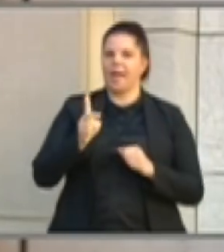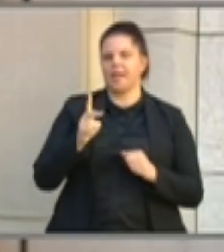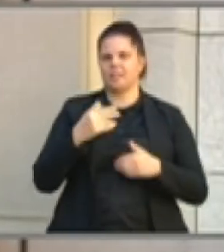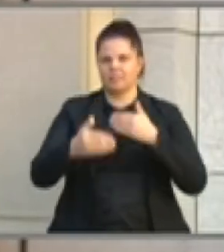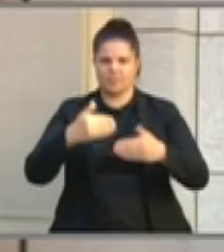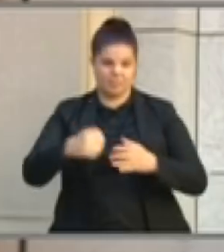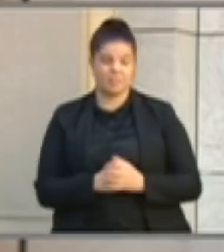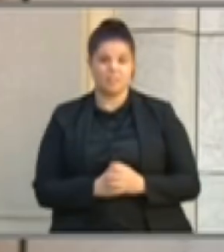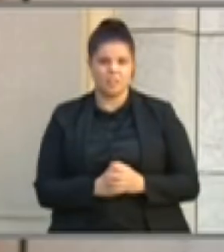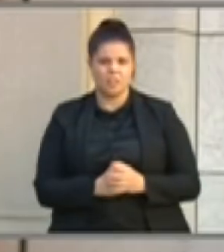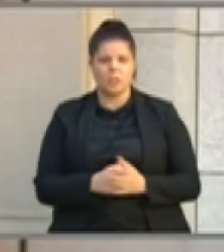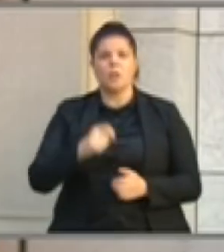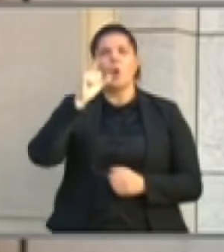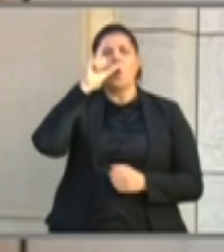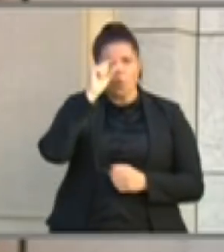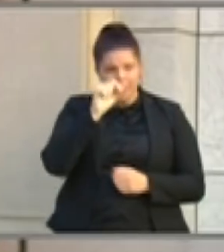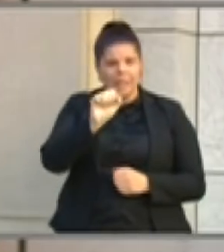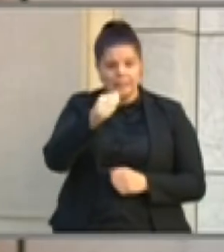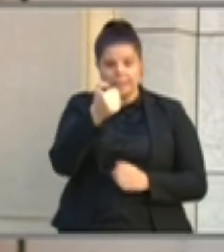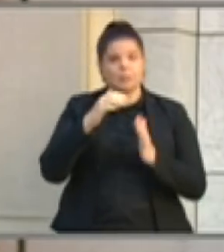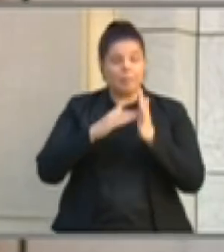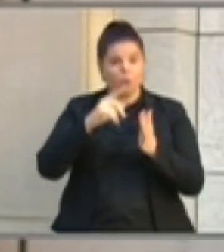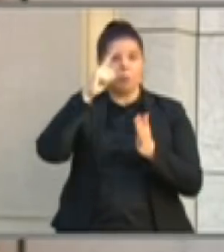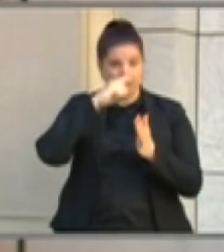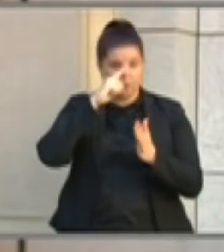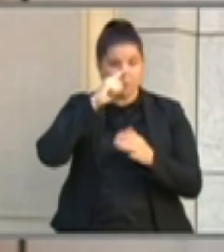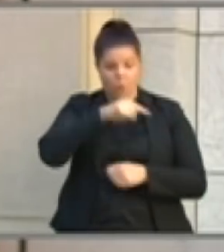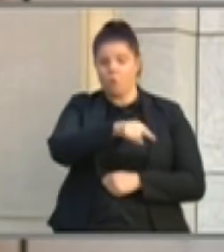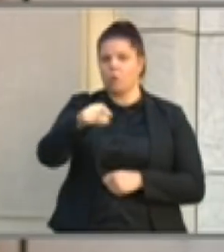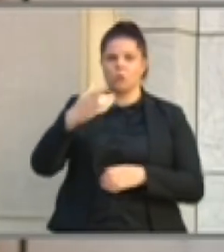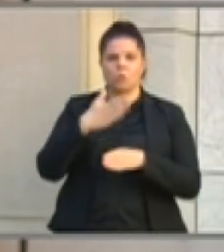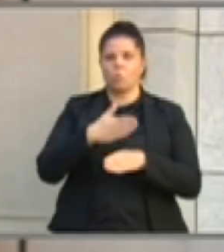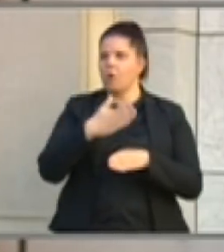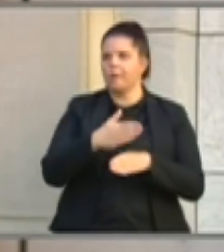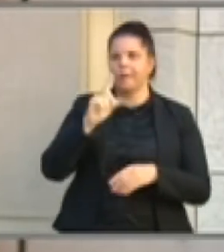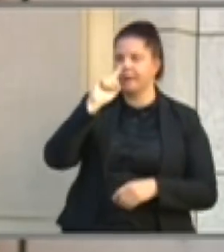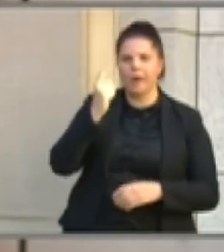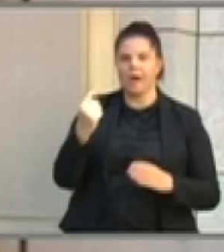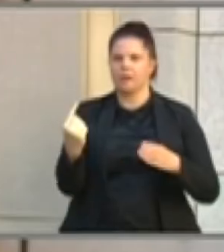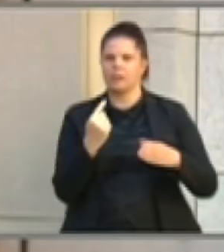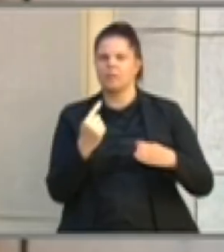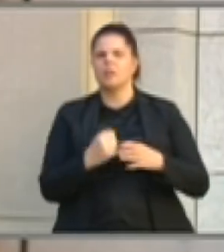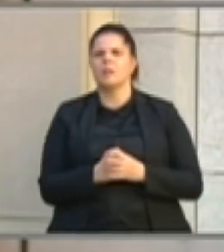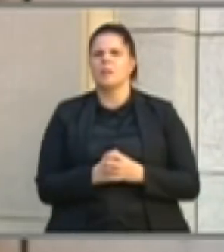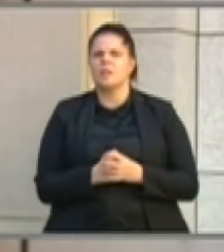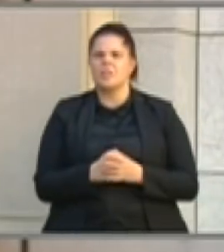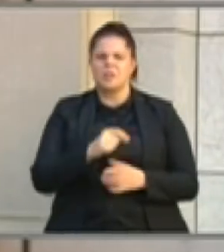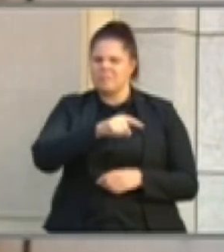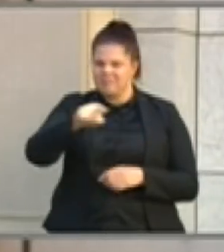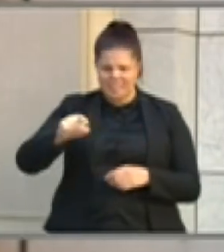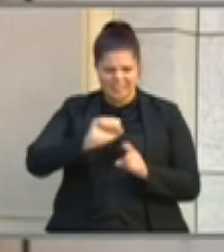as that 6 million figure. But they wouldn't be people who would normally be finding themselves in the unemployment statistics, even in